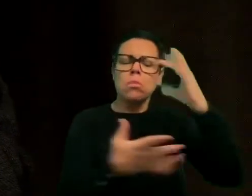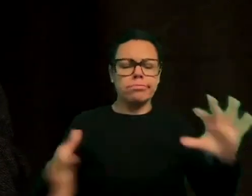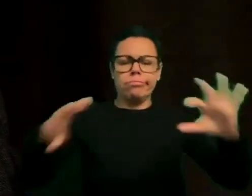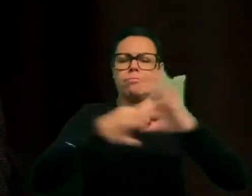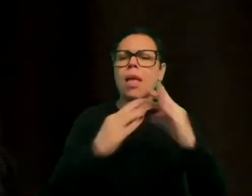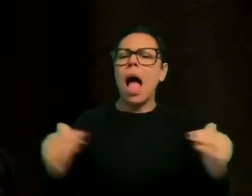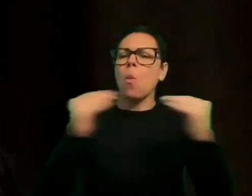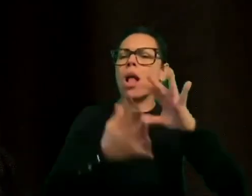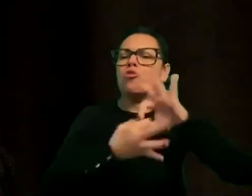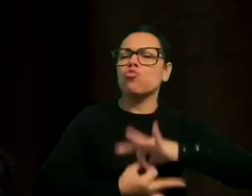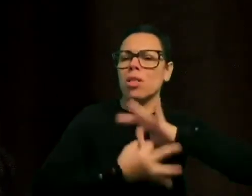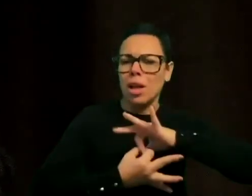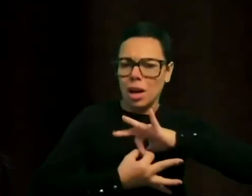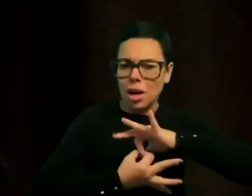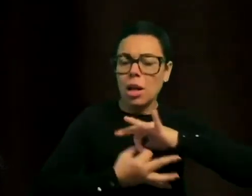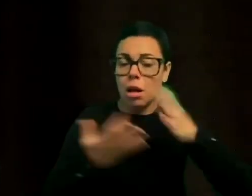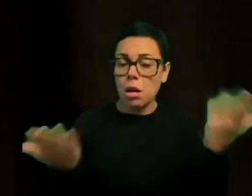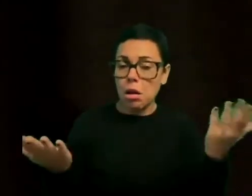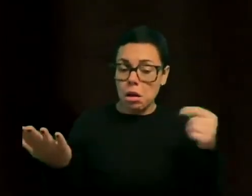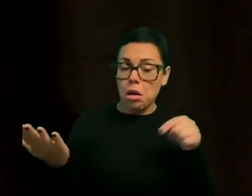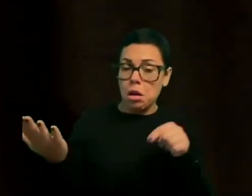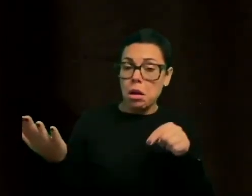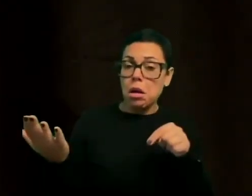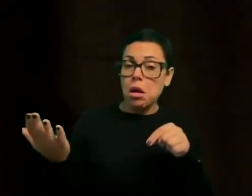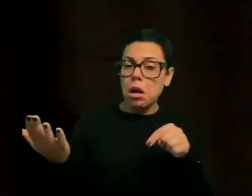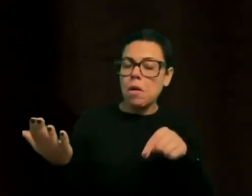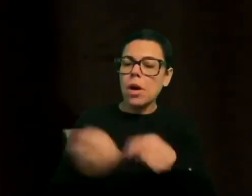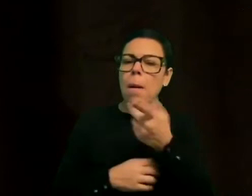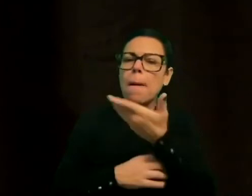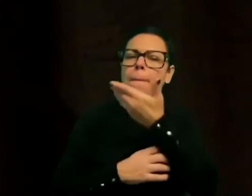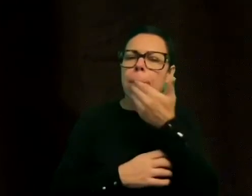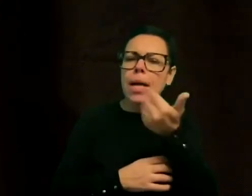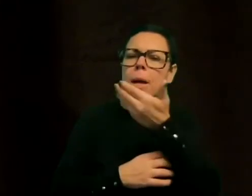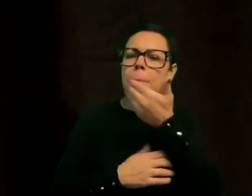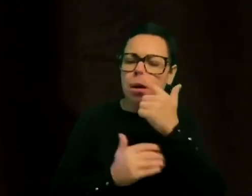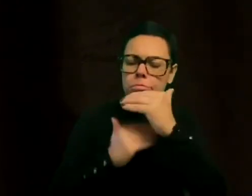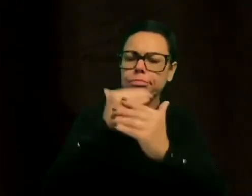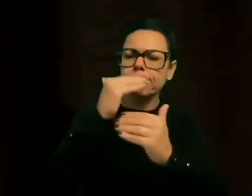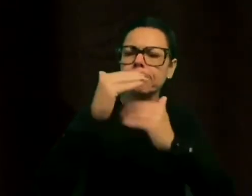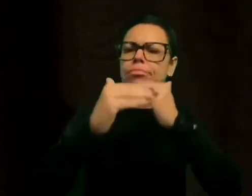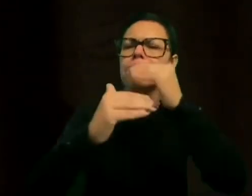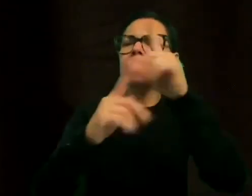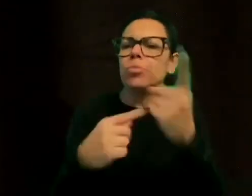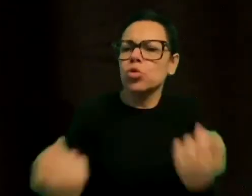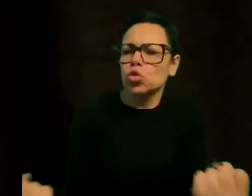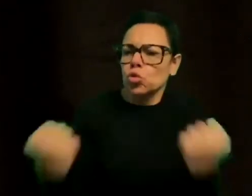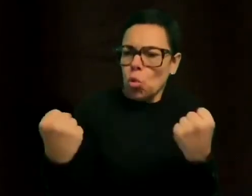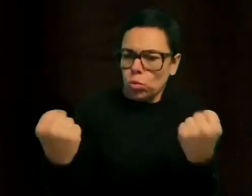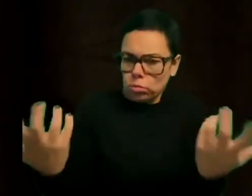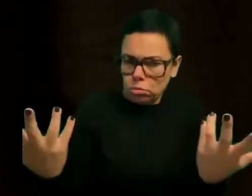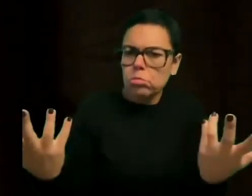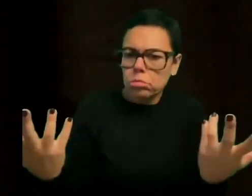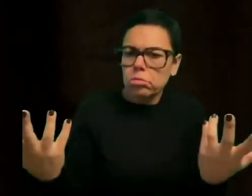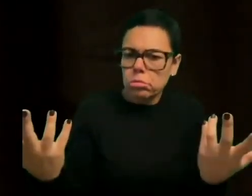level, you do lay the foundations of it. You can't just have the policies without the money, and then you have to actually use that money